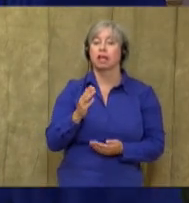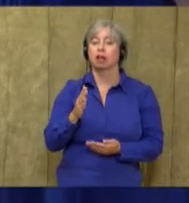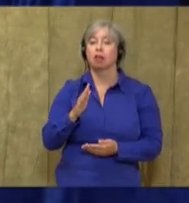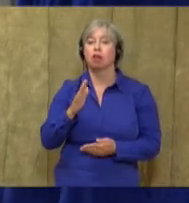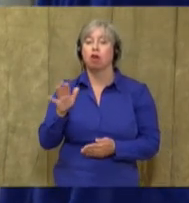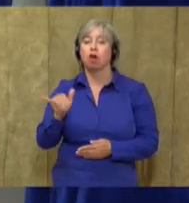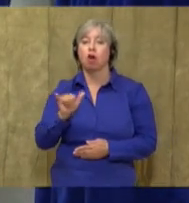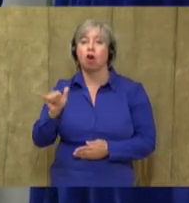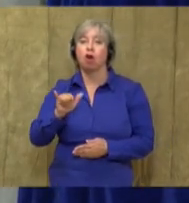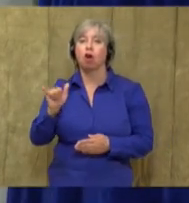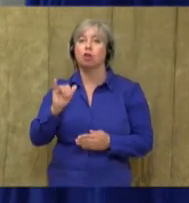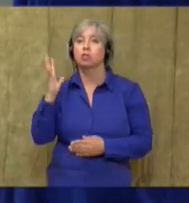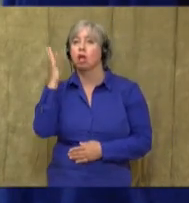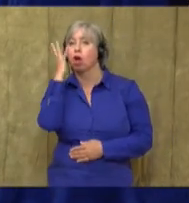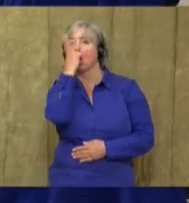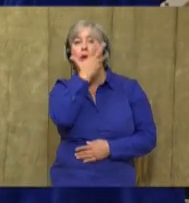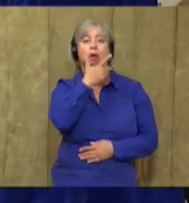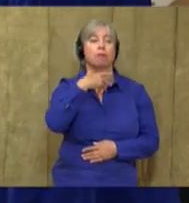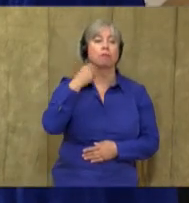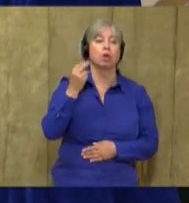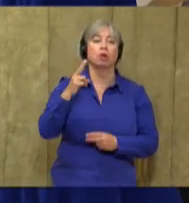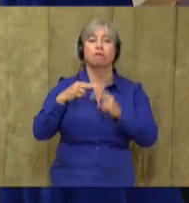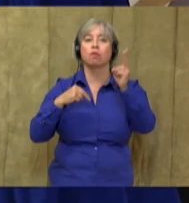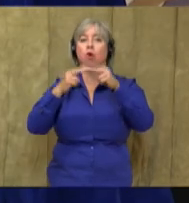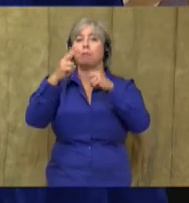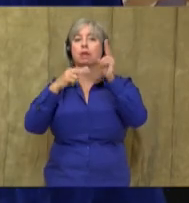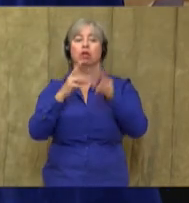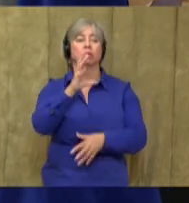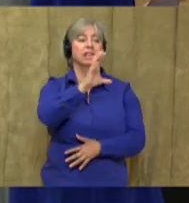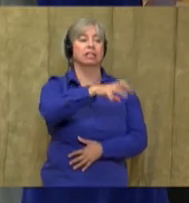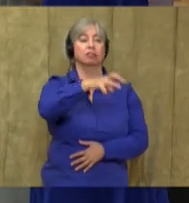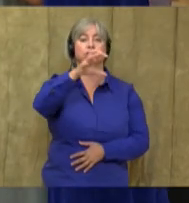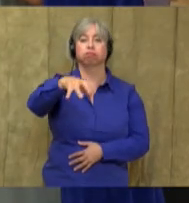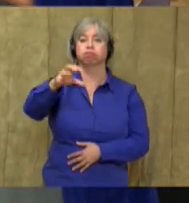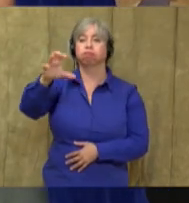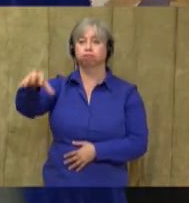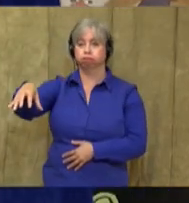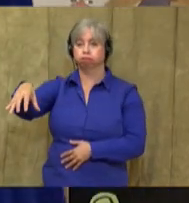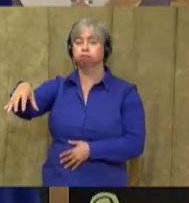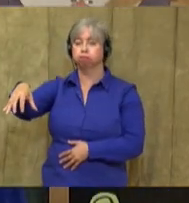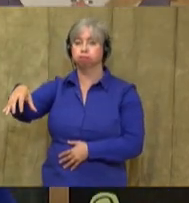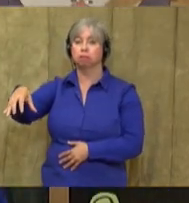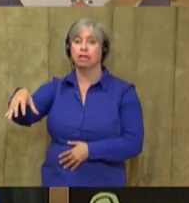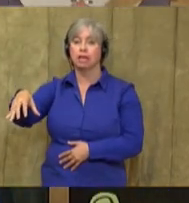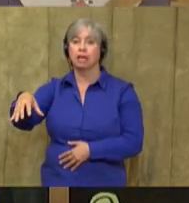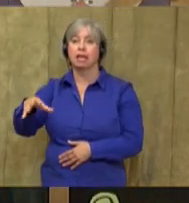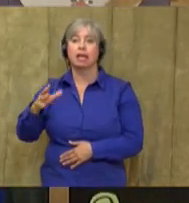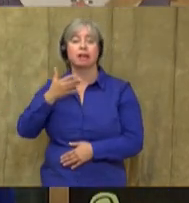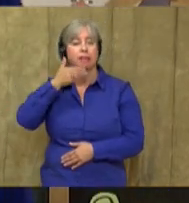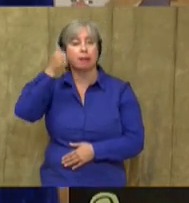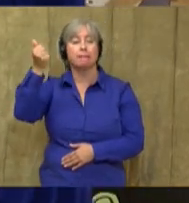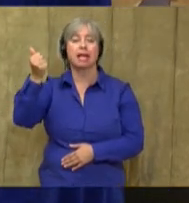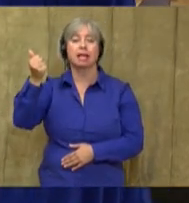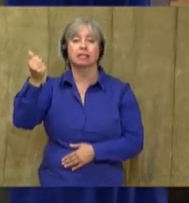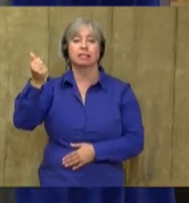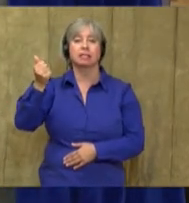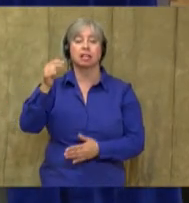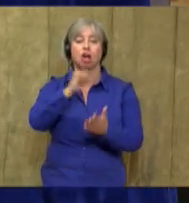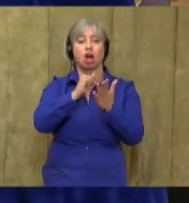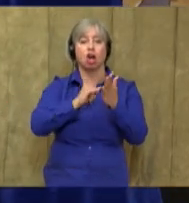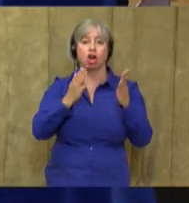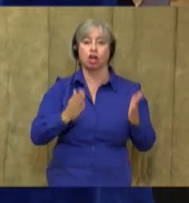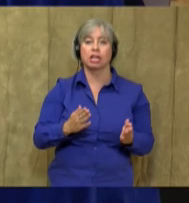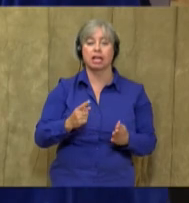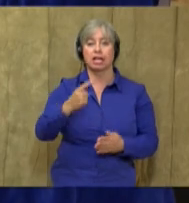architecture, beautiful buildings that you can see here, and some of those greatest artists came from there. Leonardo da Vinci was